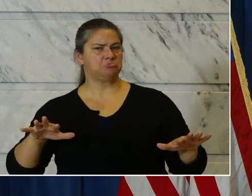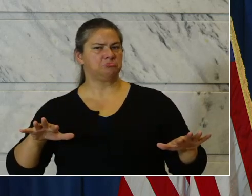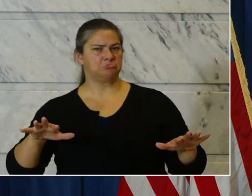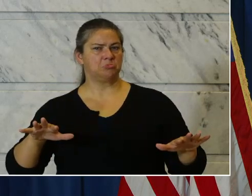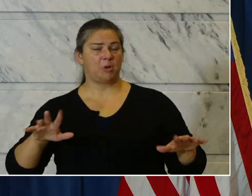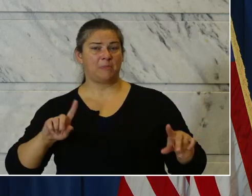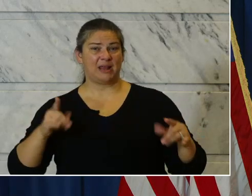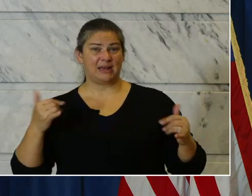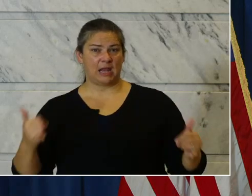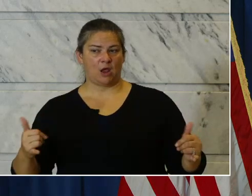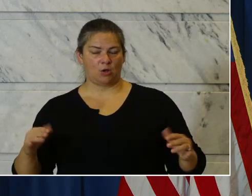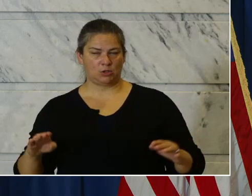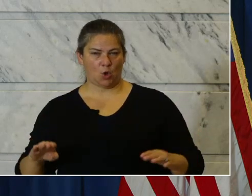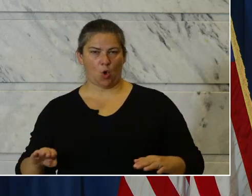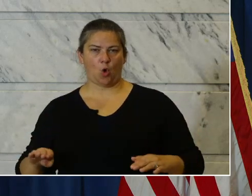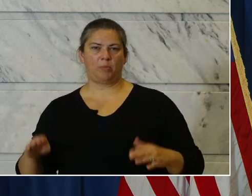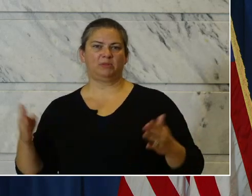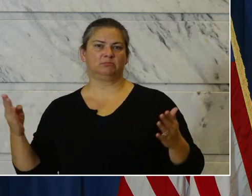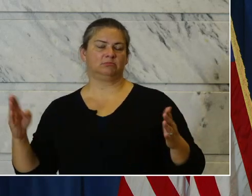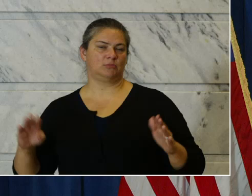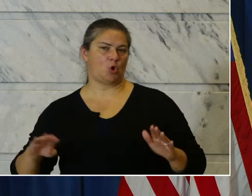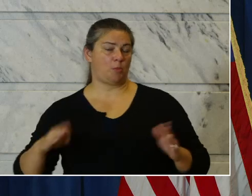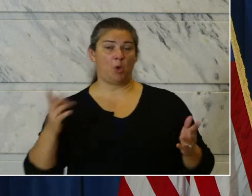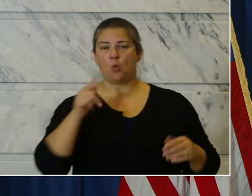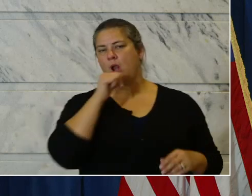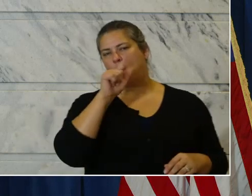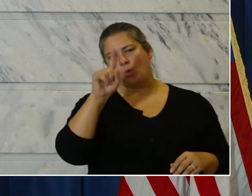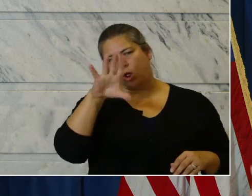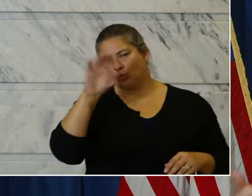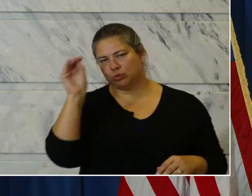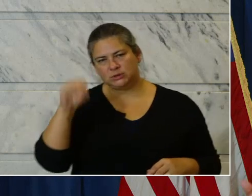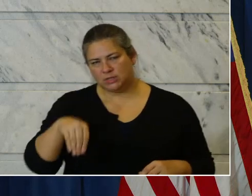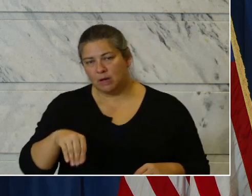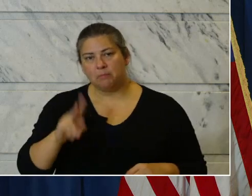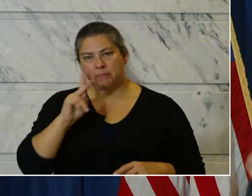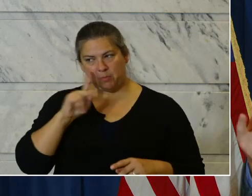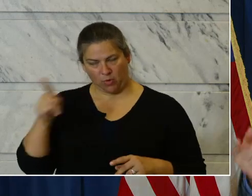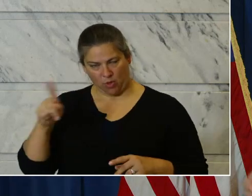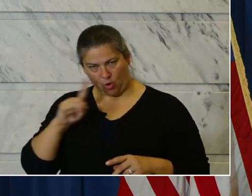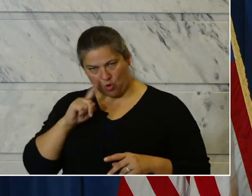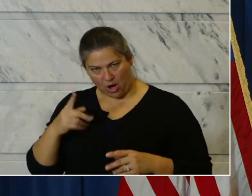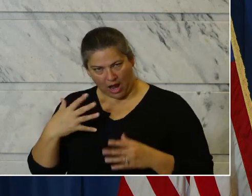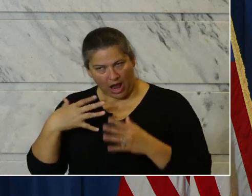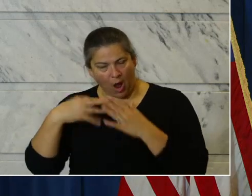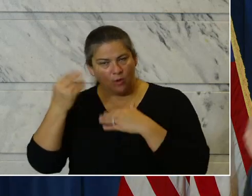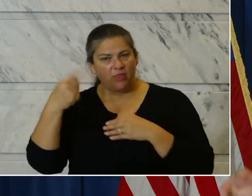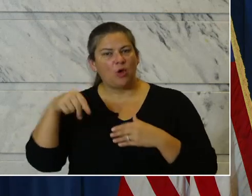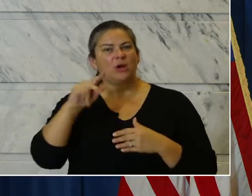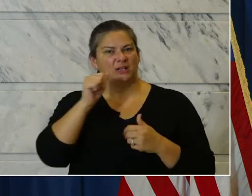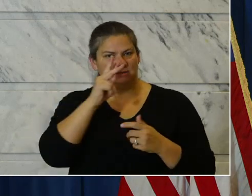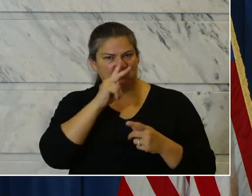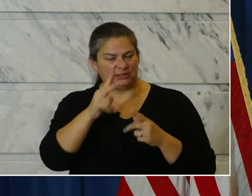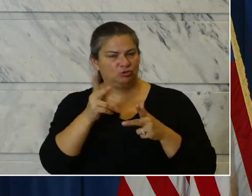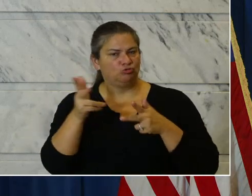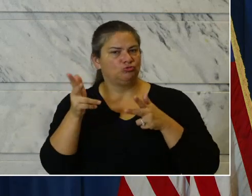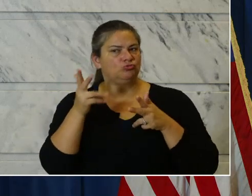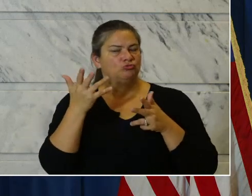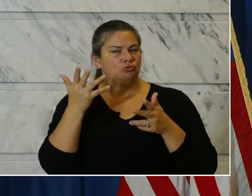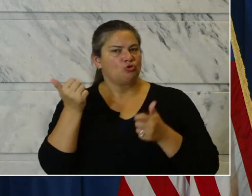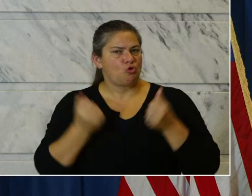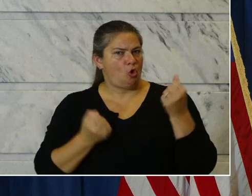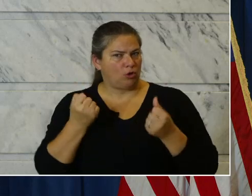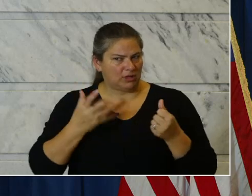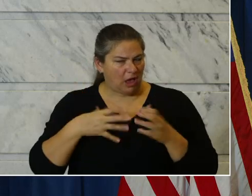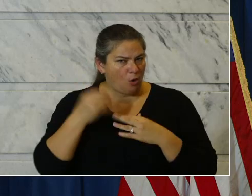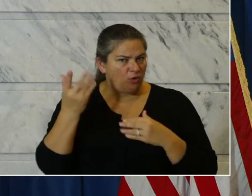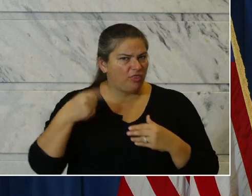open in some form or fashion now. It may not be full capacity, but people are out and about, and you see the traffic on the roads and the people out doing stuff,